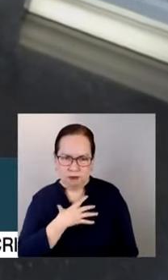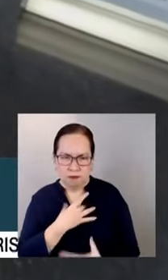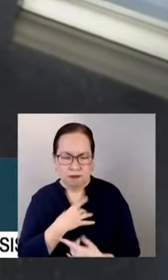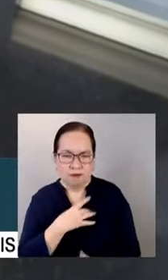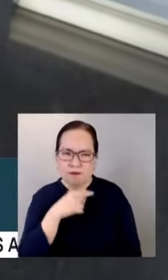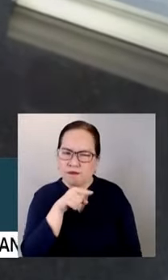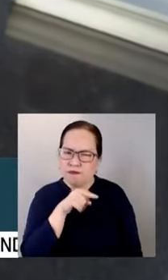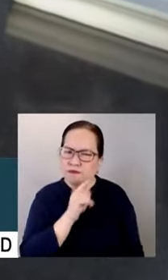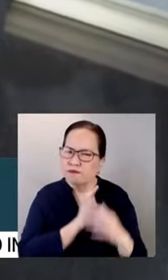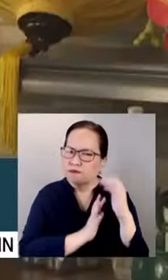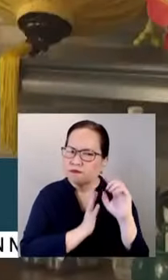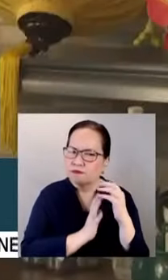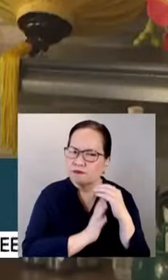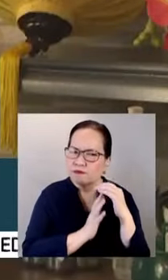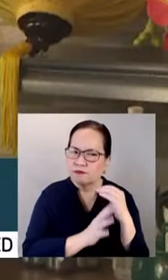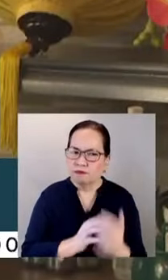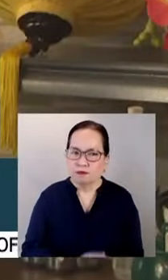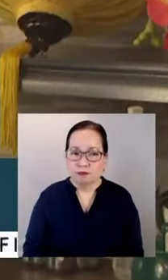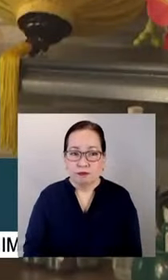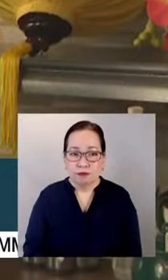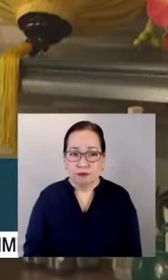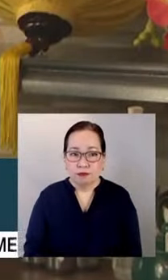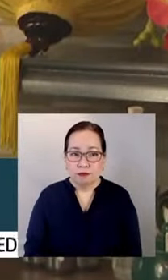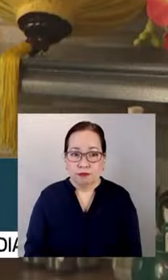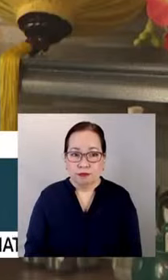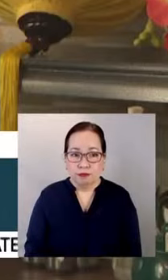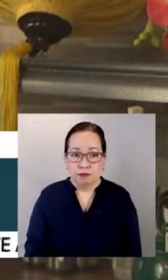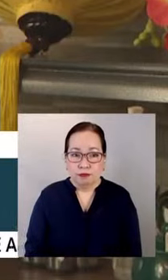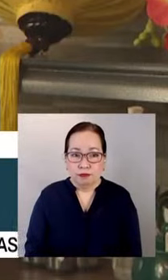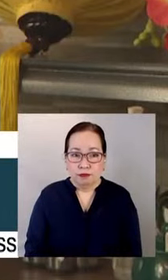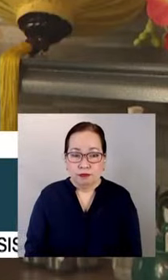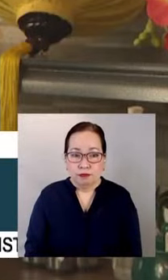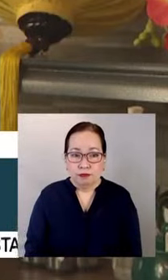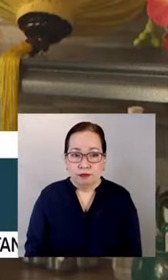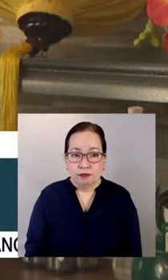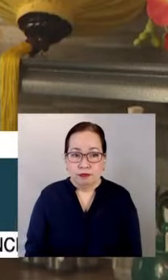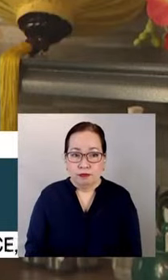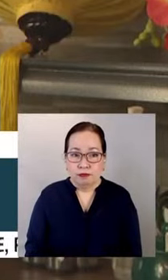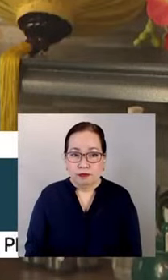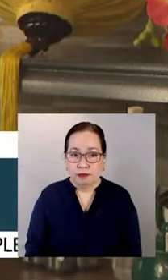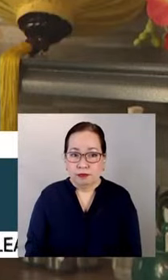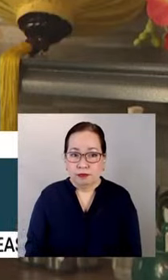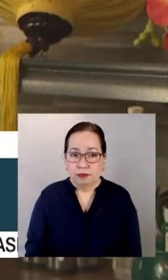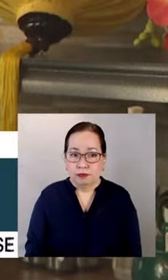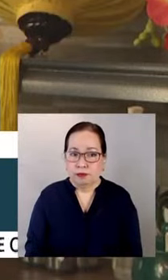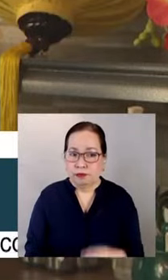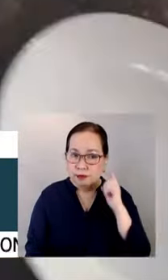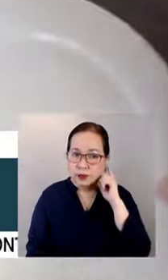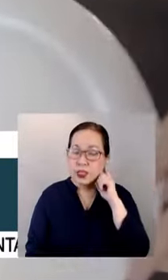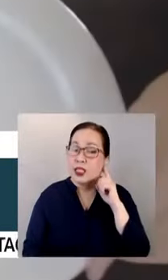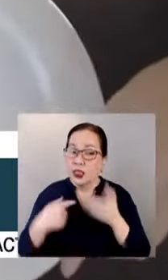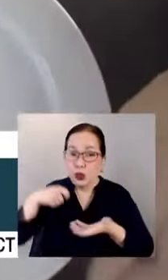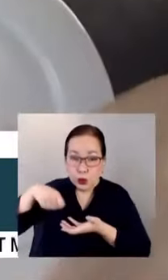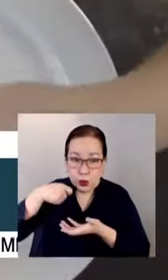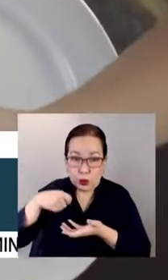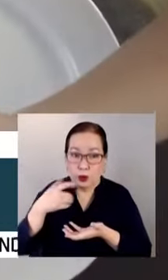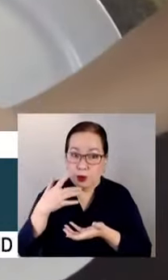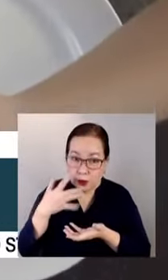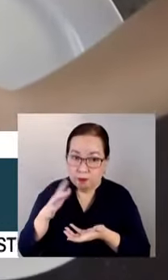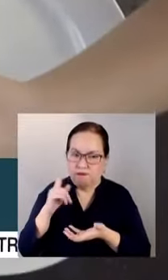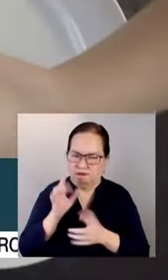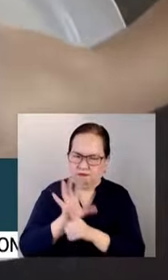restaurant. Those are delicious. I also love the beef bun, the beef noodle soup. It's so tasty. Yeah, we always